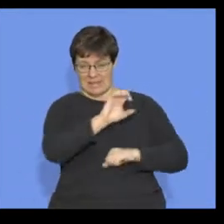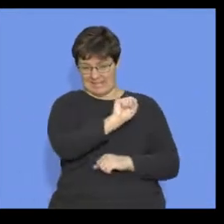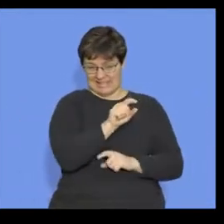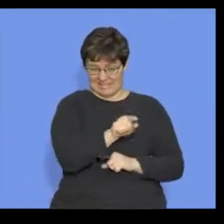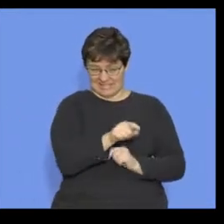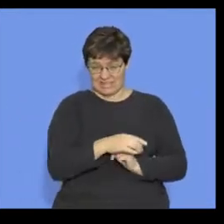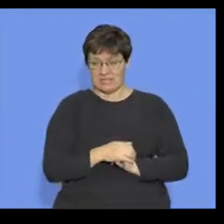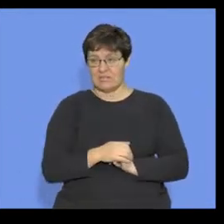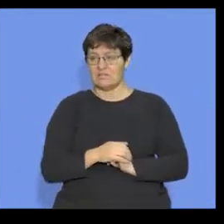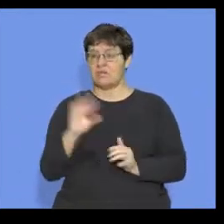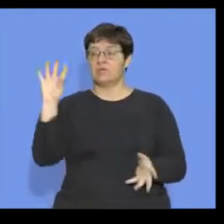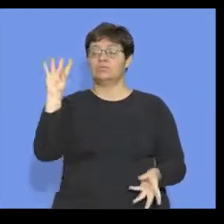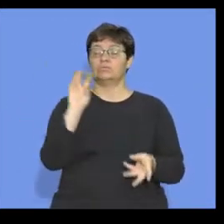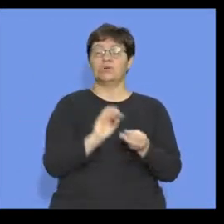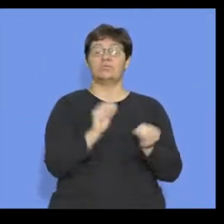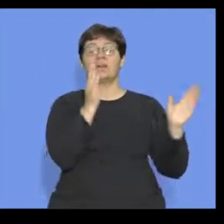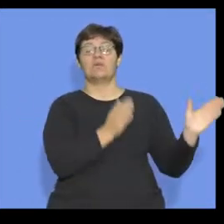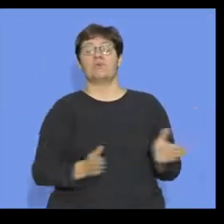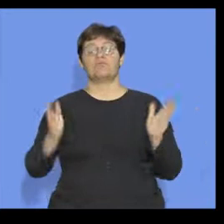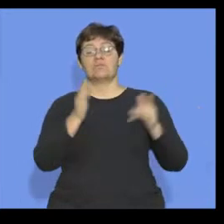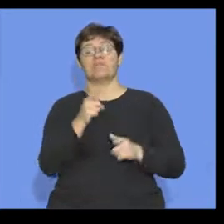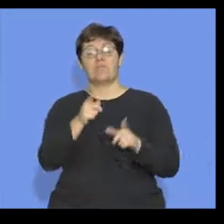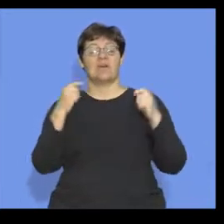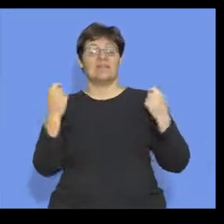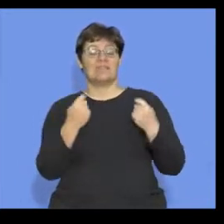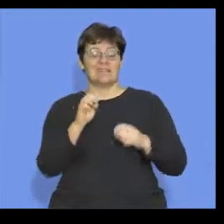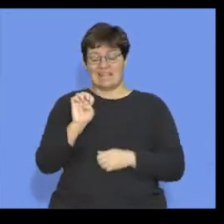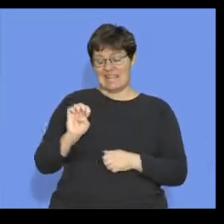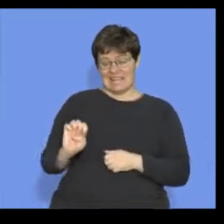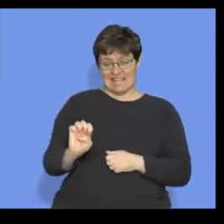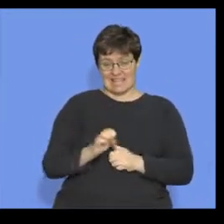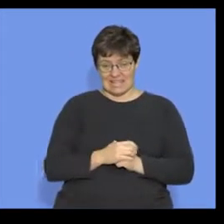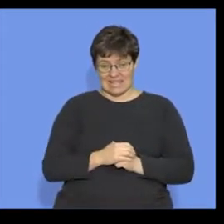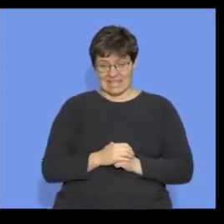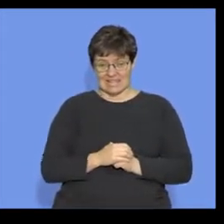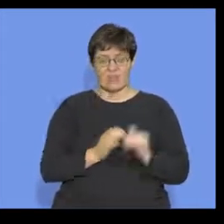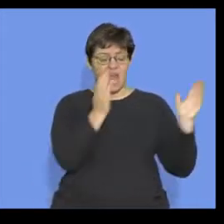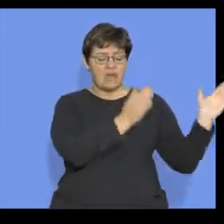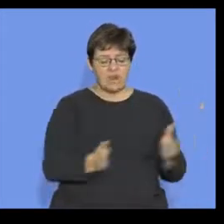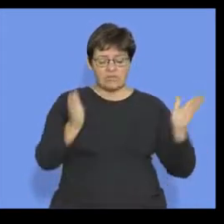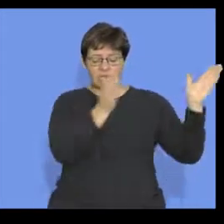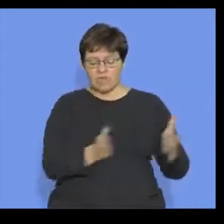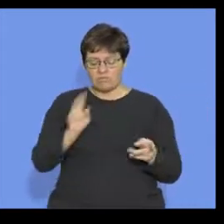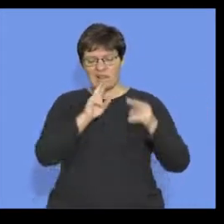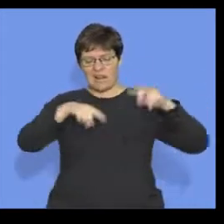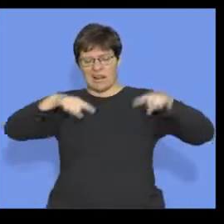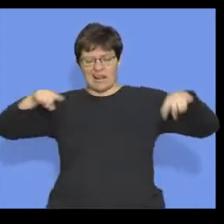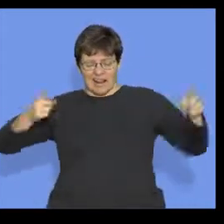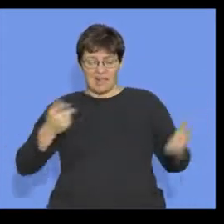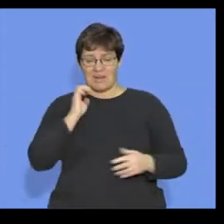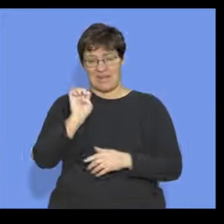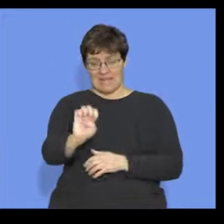And the total arrangements for the event E, so those will be the total arrangement, which is